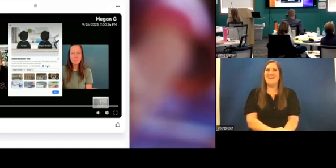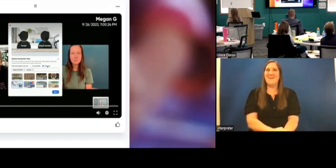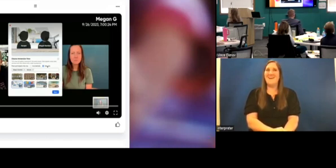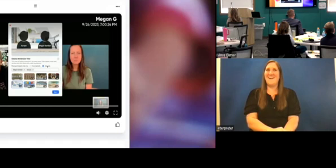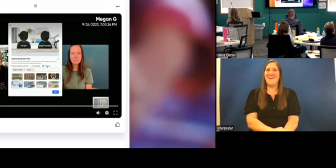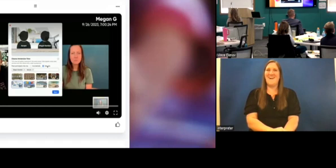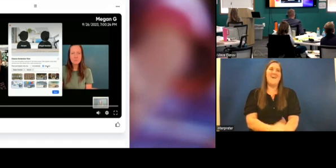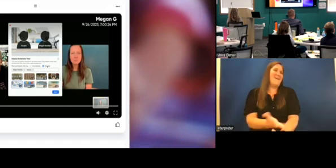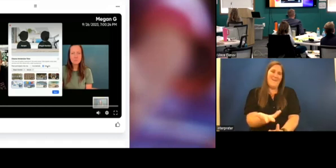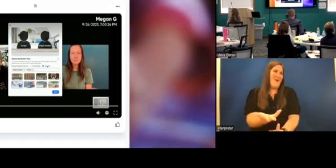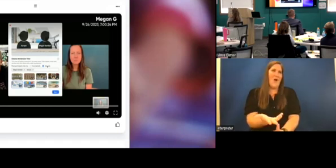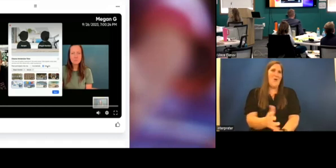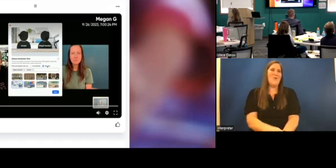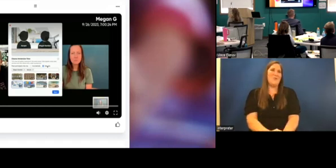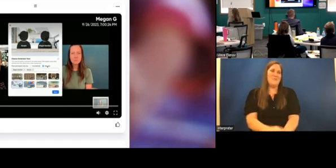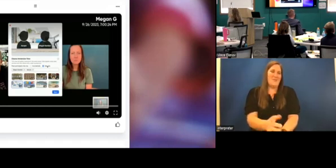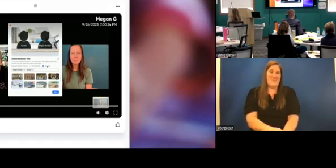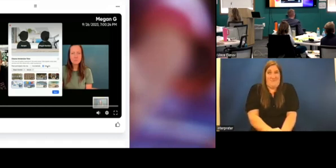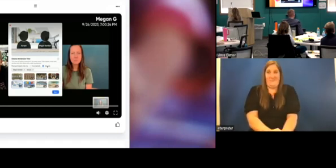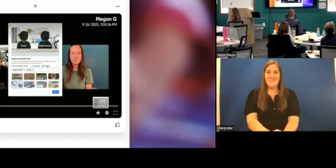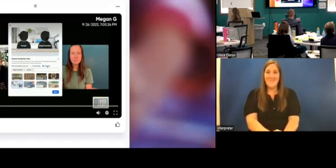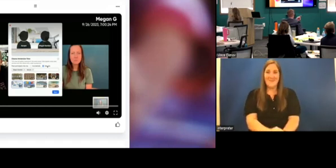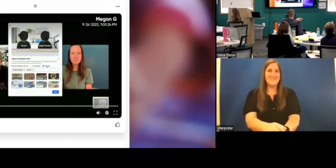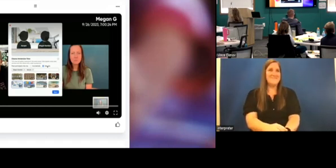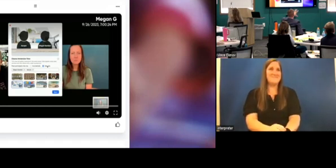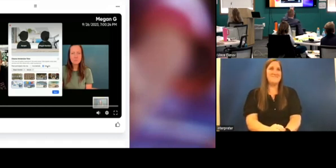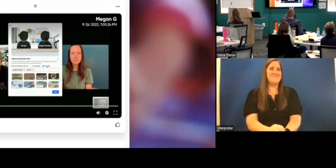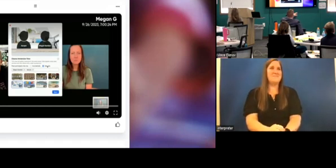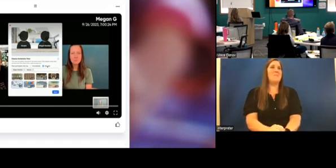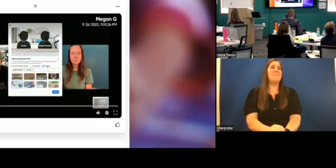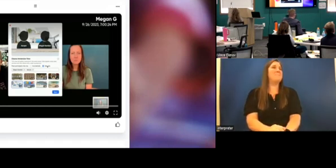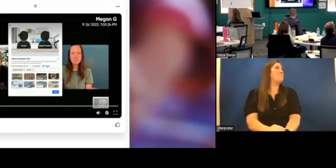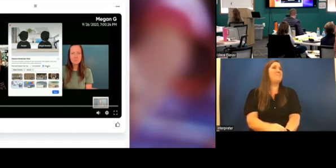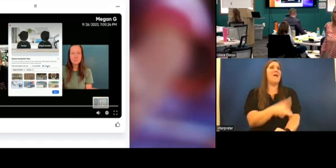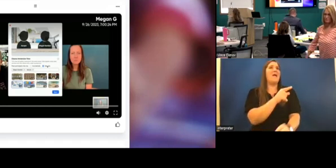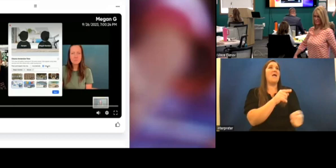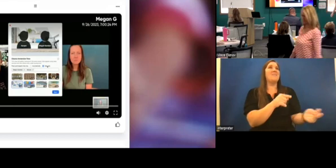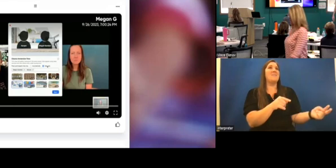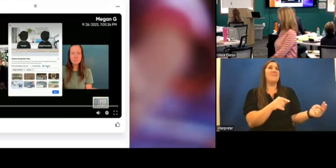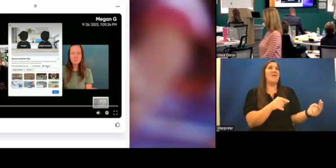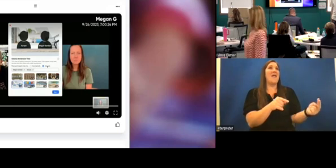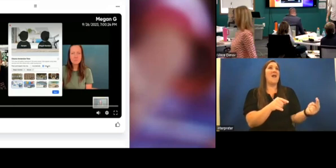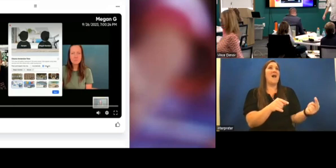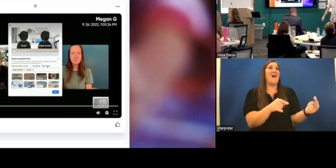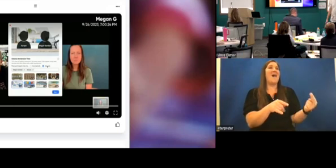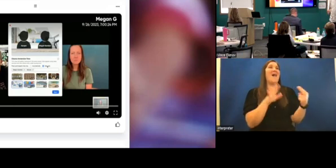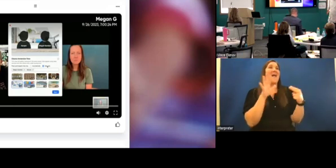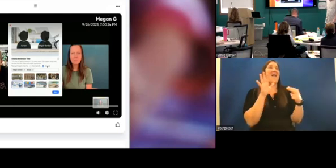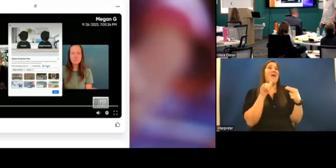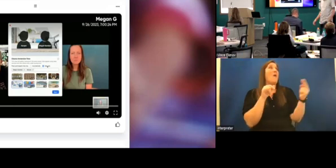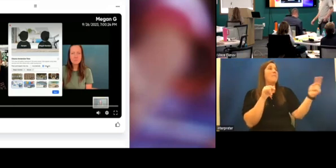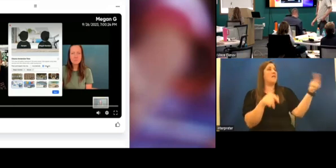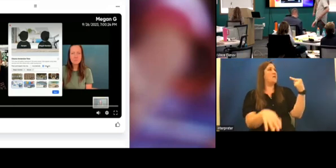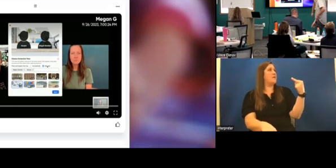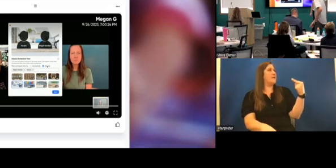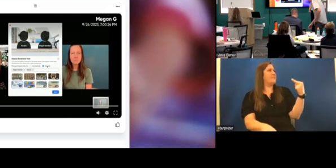Well, I made him the host, but it's this room, Okay. so it's gotta be here. But it's a Zoom room, and